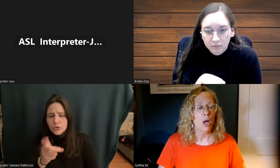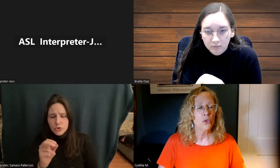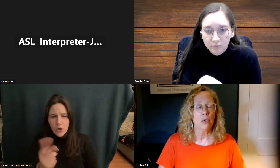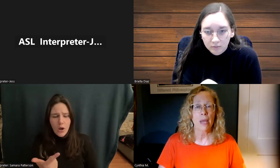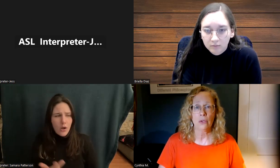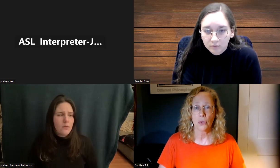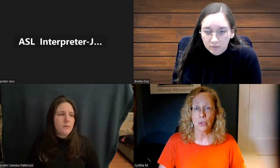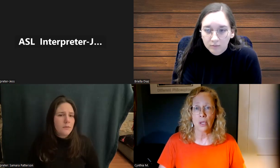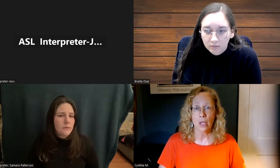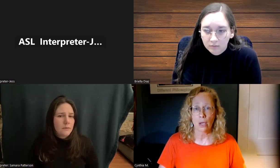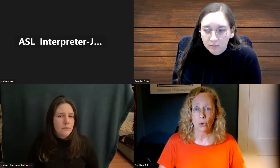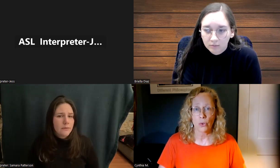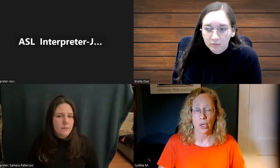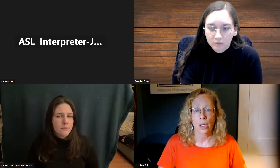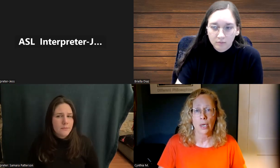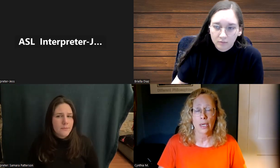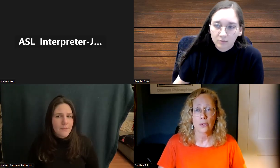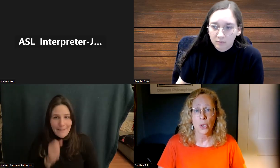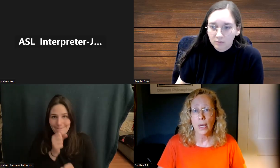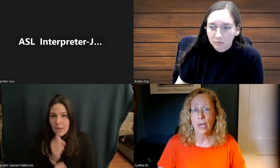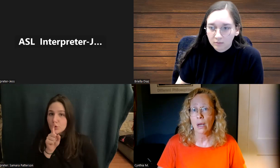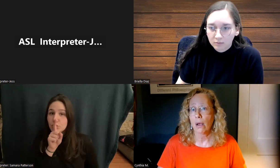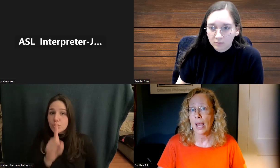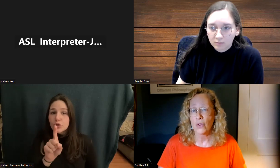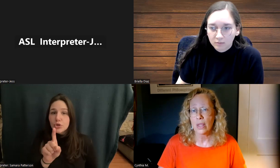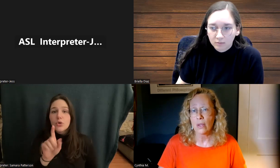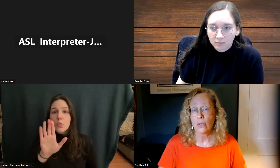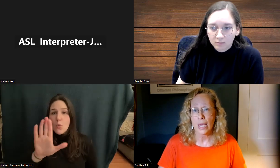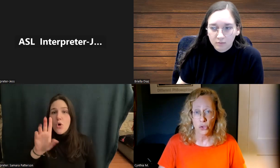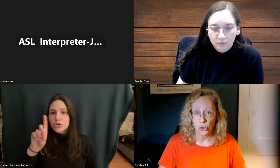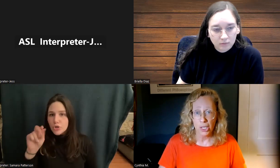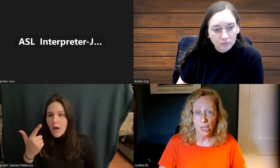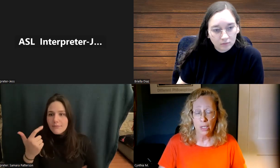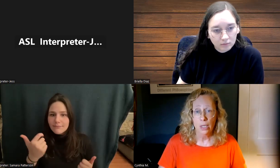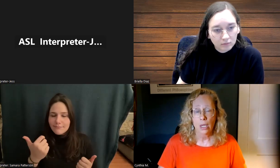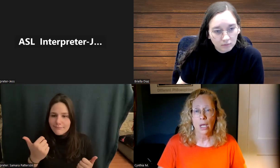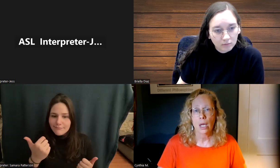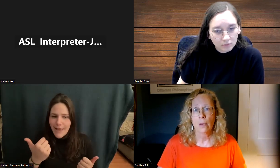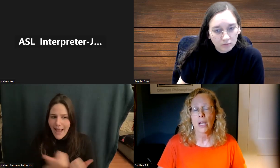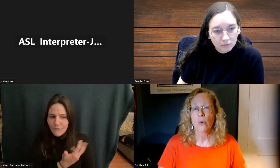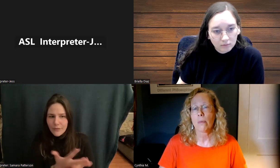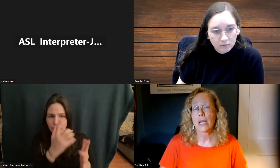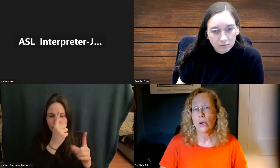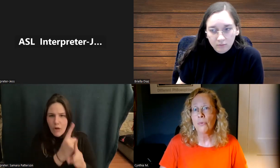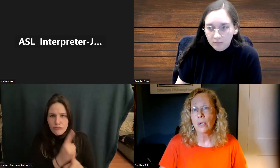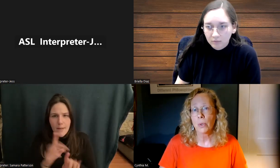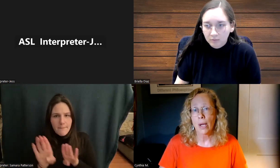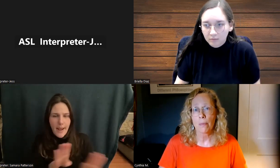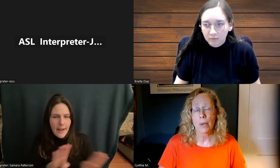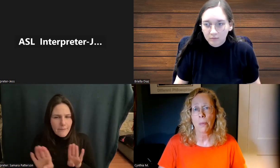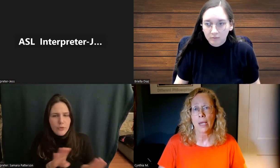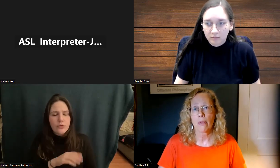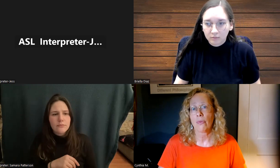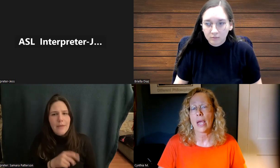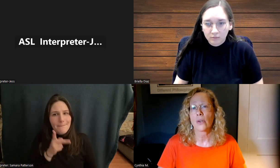You want to make certain that your dog is doing everything that they should. And you want to be careful if you're out